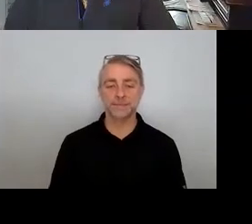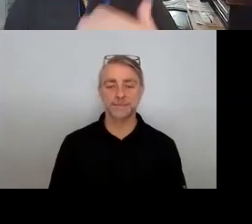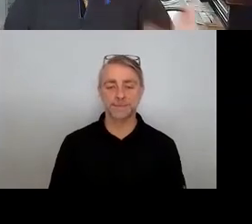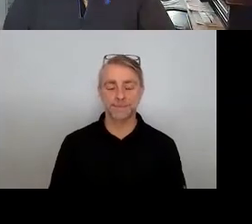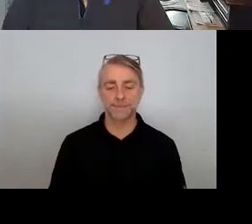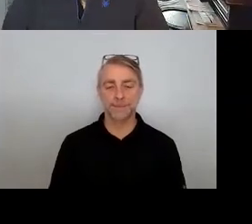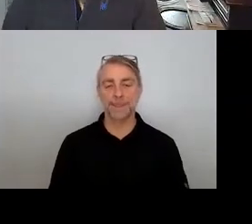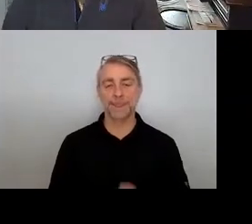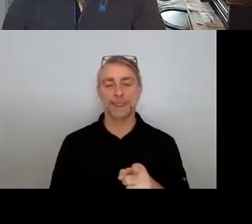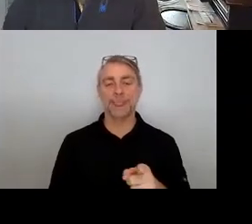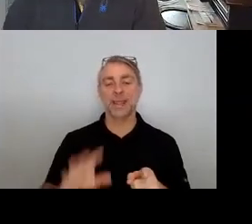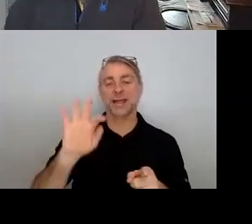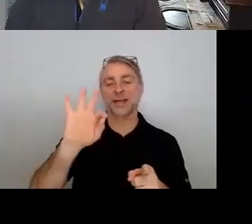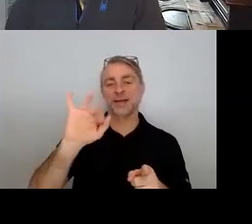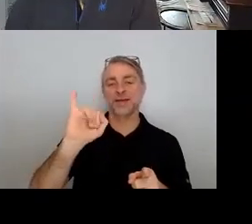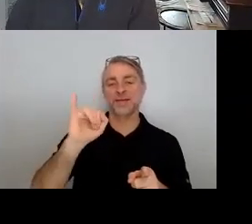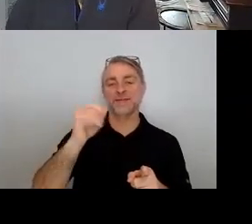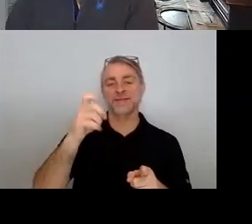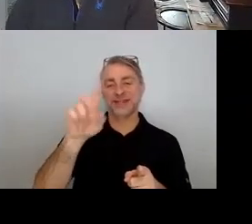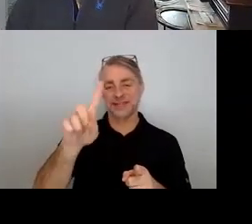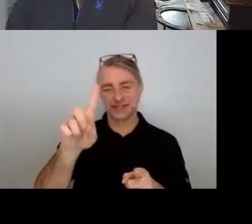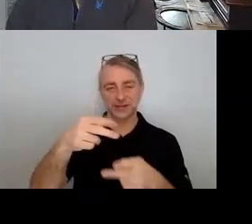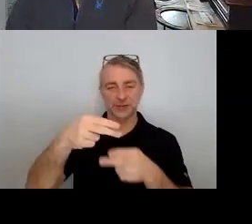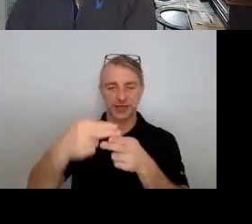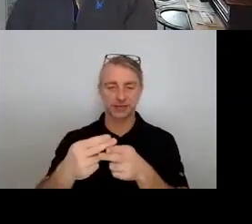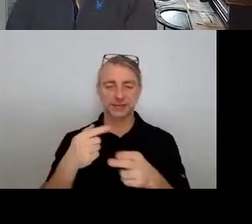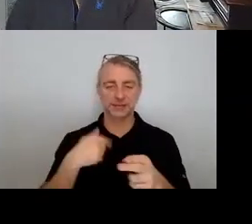effects weights that we'll start with.